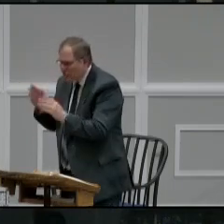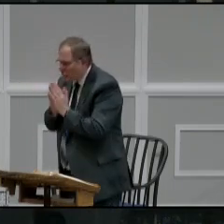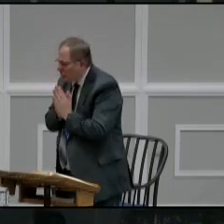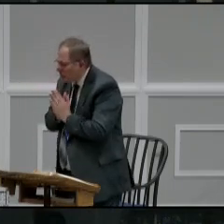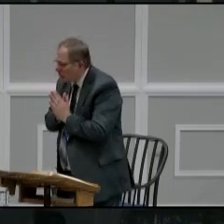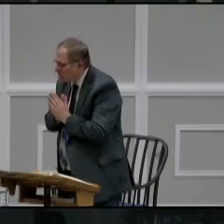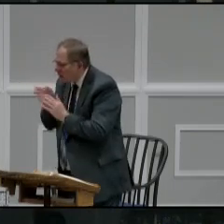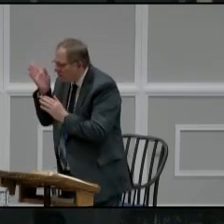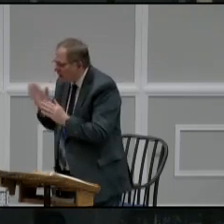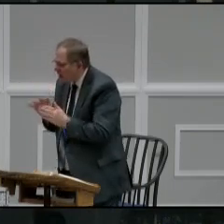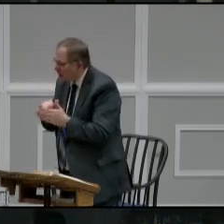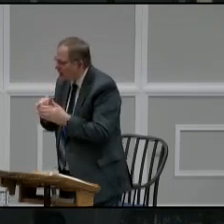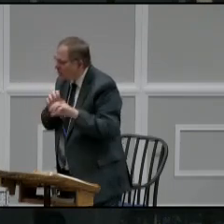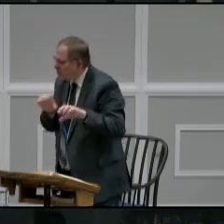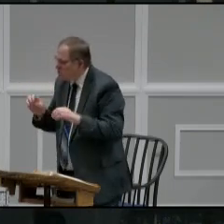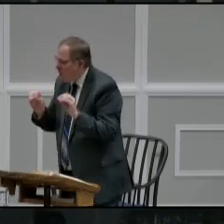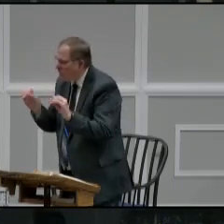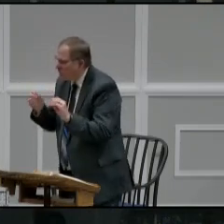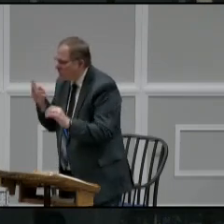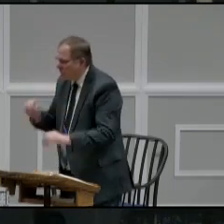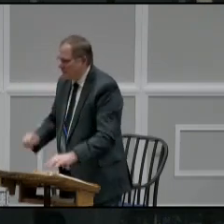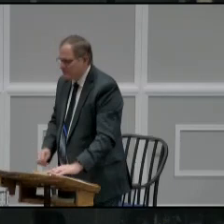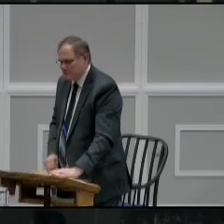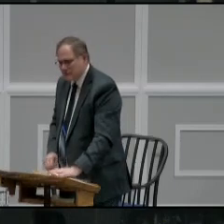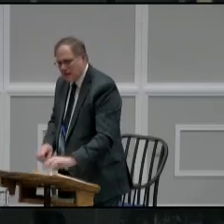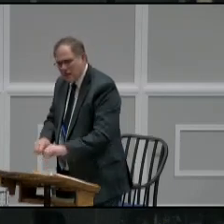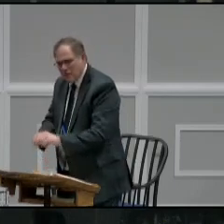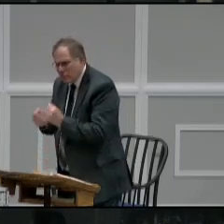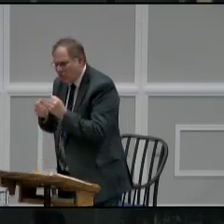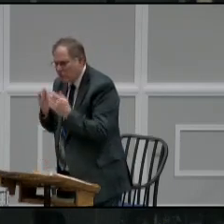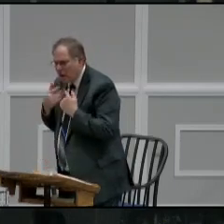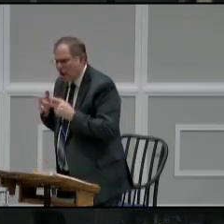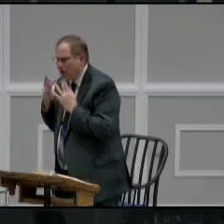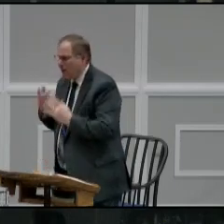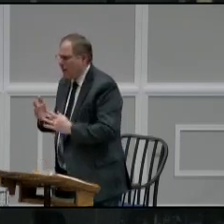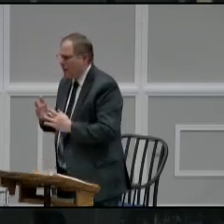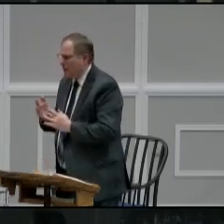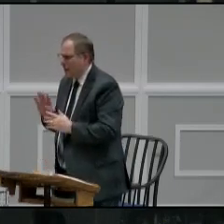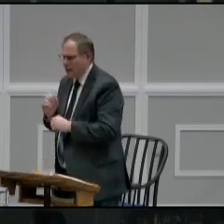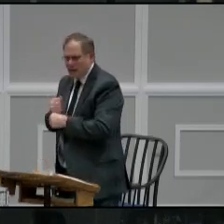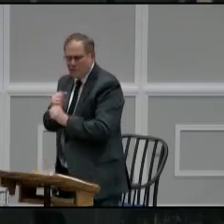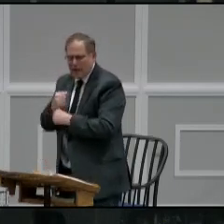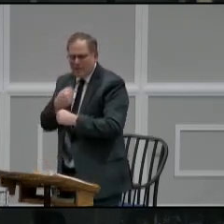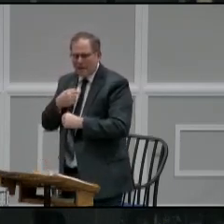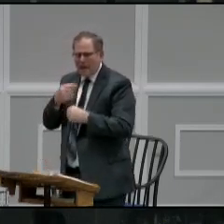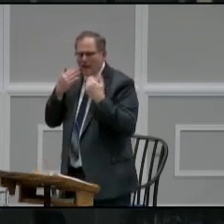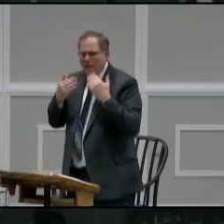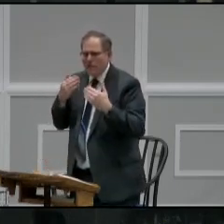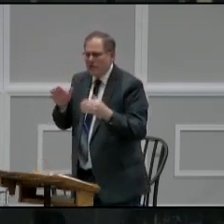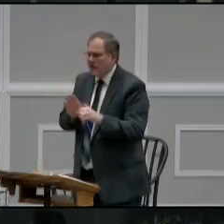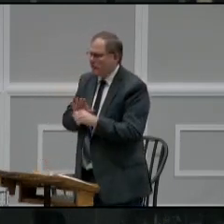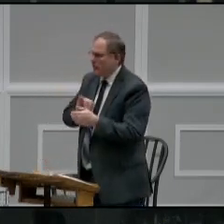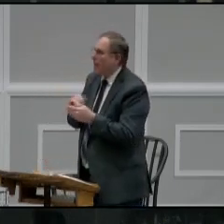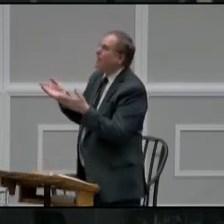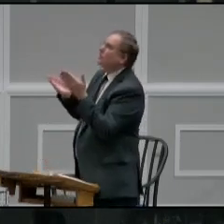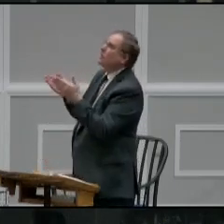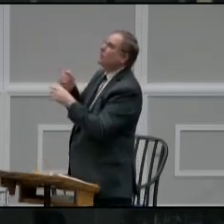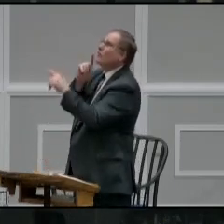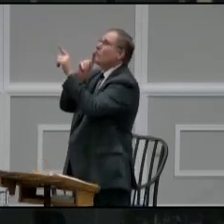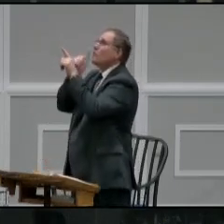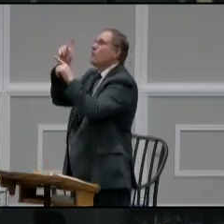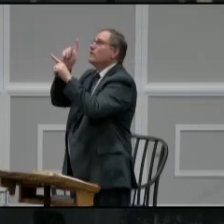do nothing for them. And it sure made me thankful. Sure, it made me thankful that I serve the one true